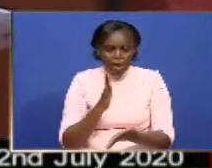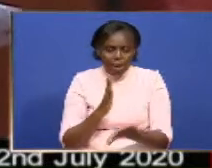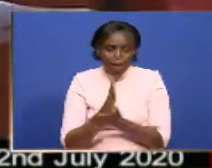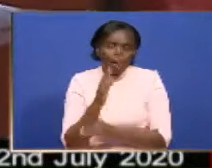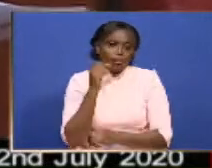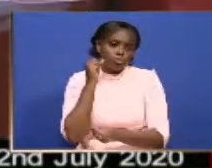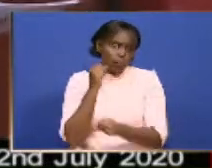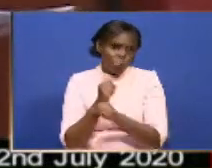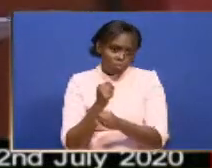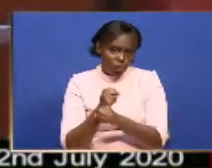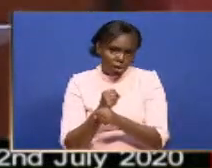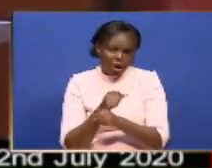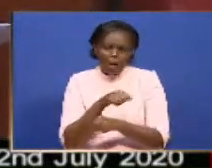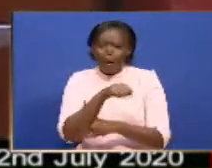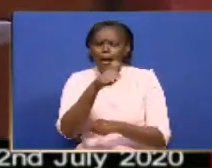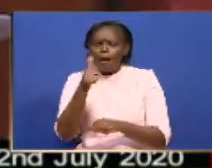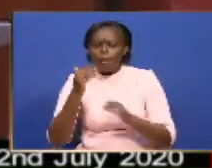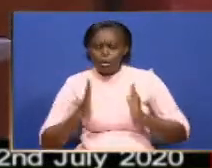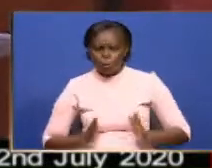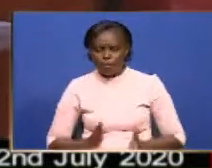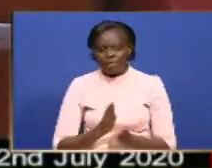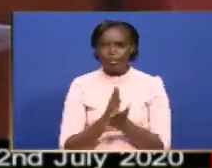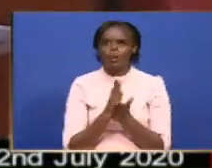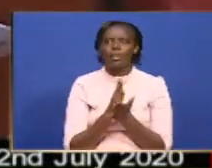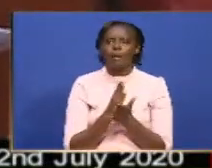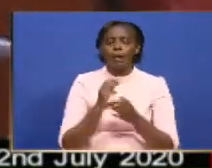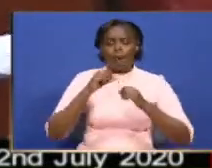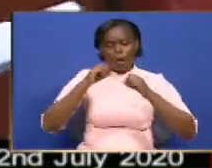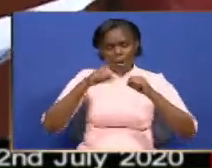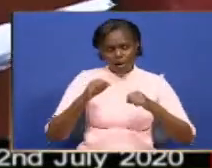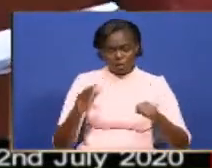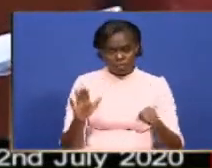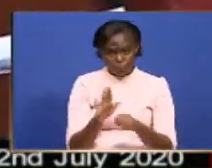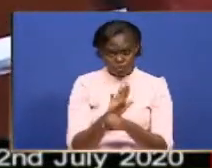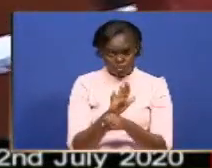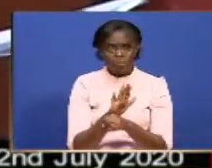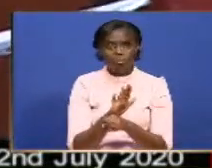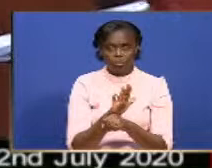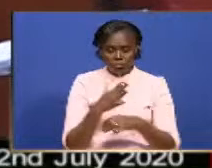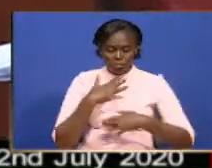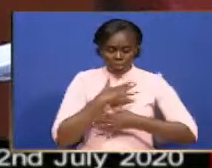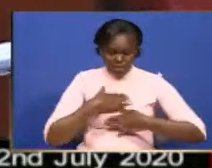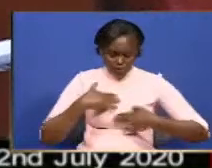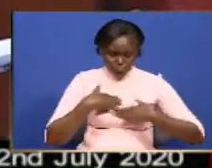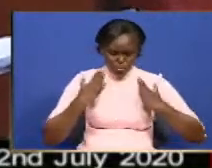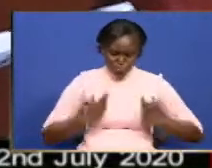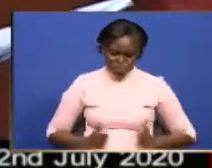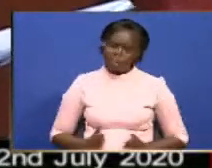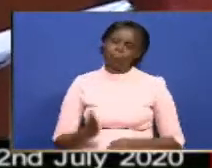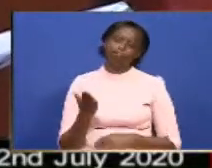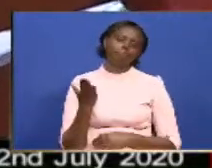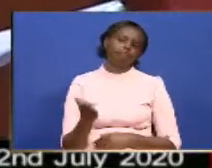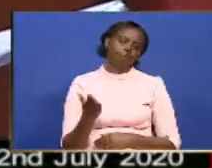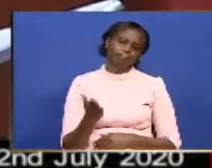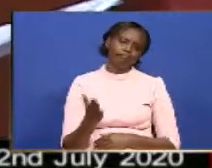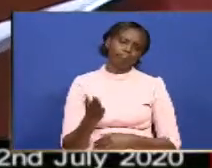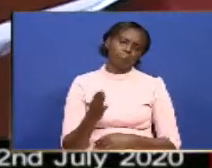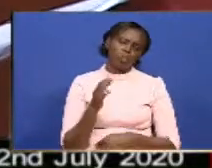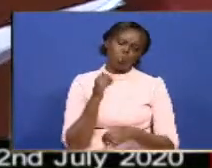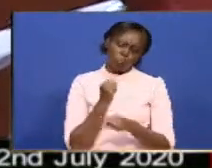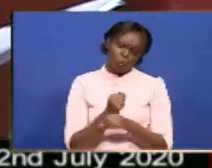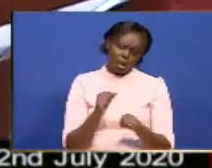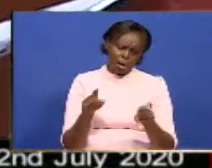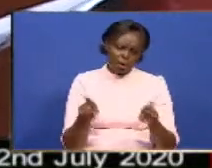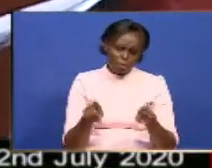work, and many other human rights. And I agree fully that refugees are human beings. We must treat them